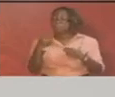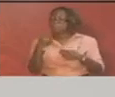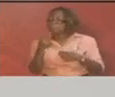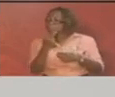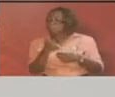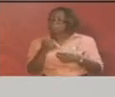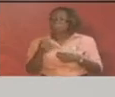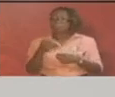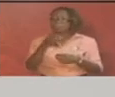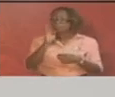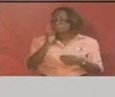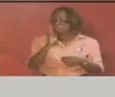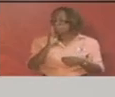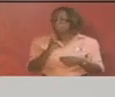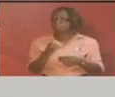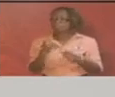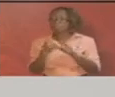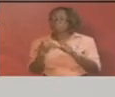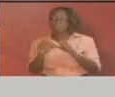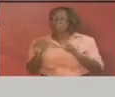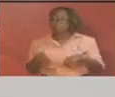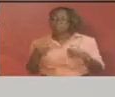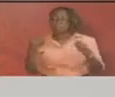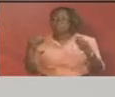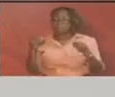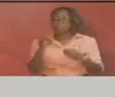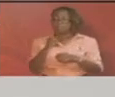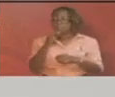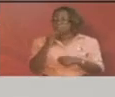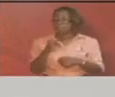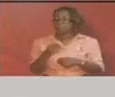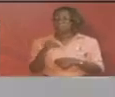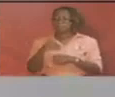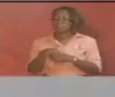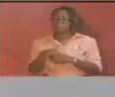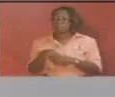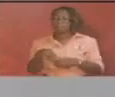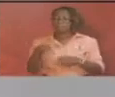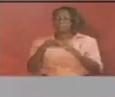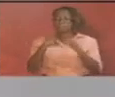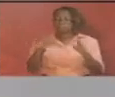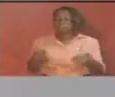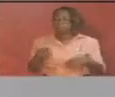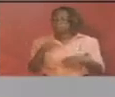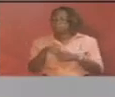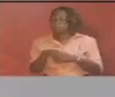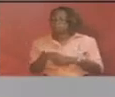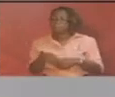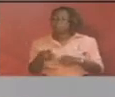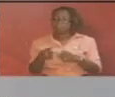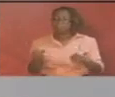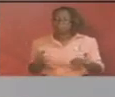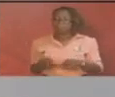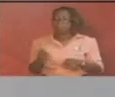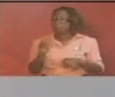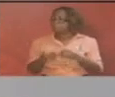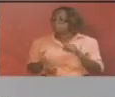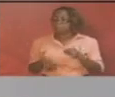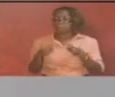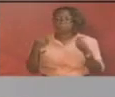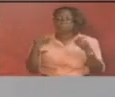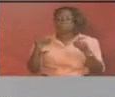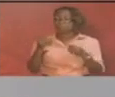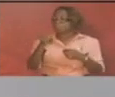in-house food, for example, but without alcohol. Thank you for that clarification. CMO, AZP News, I think we